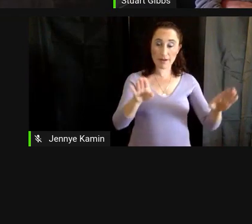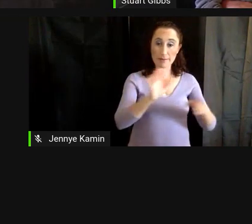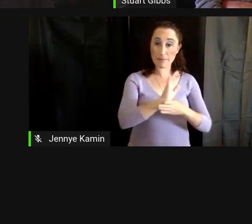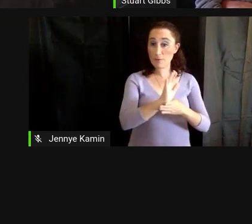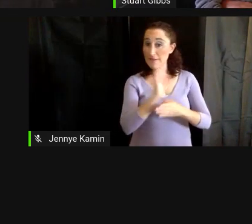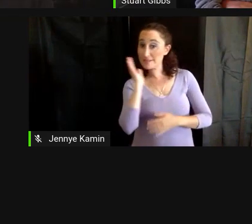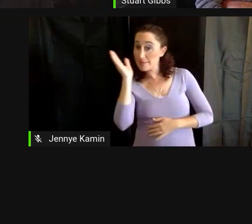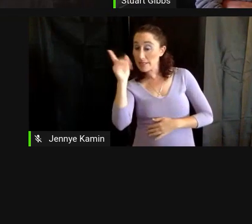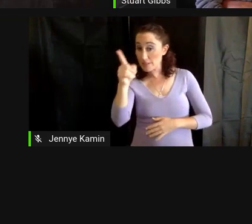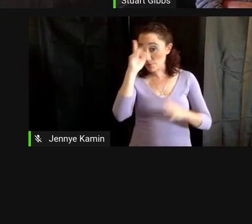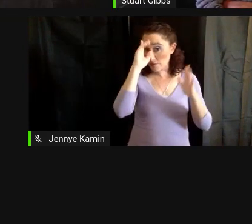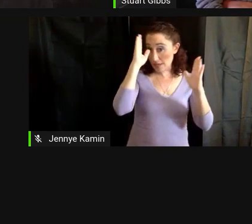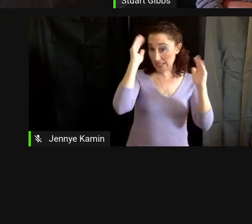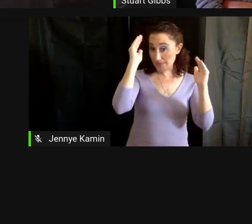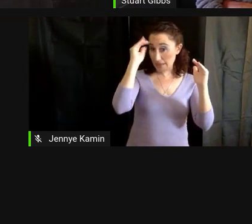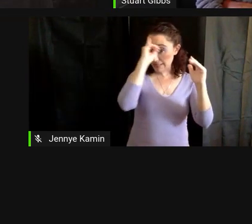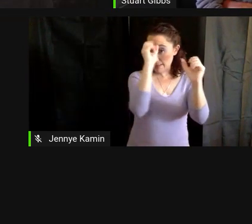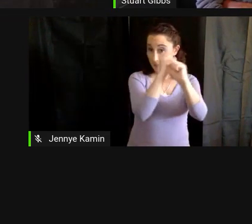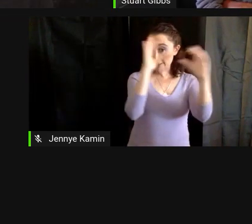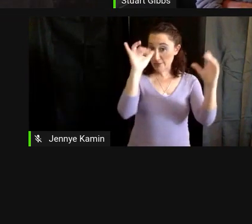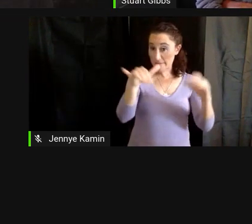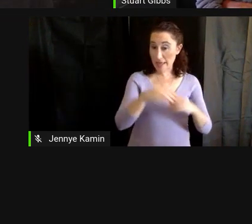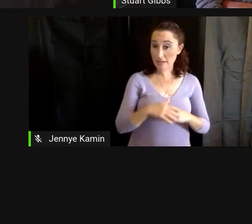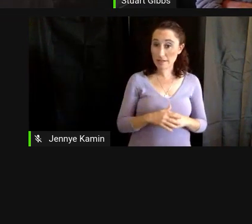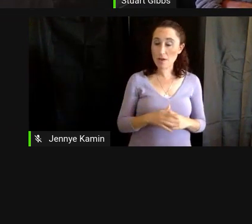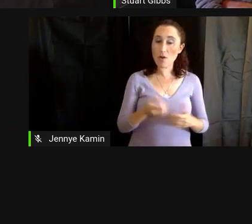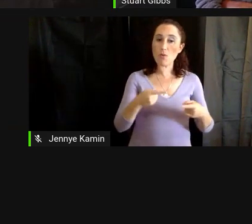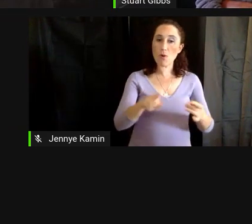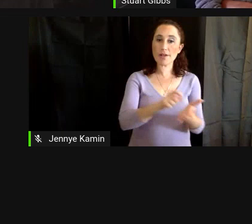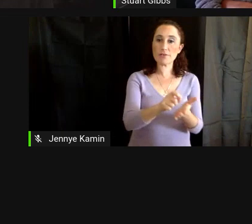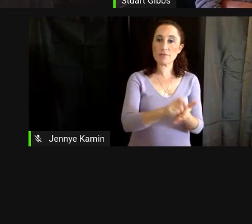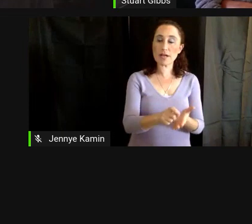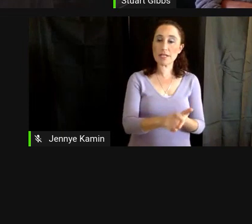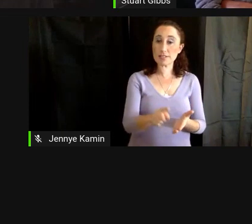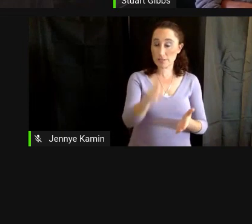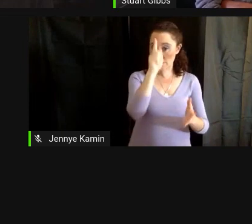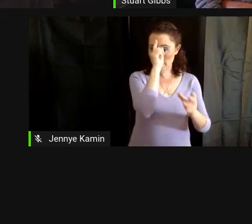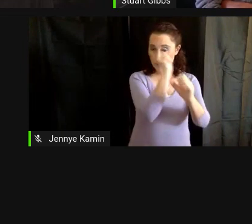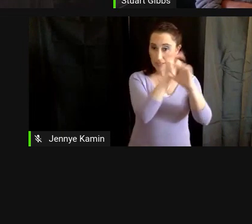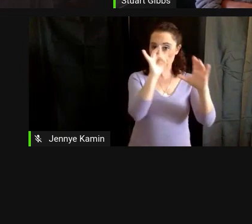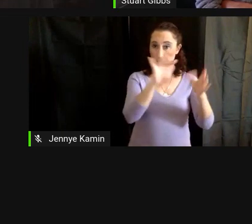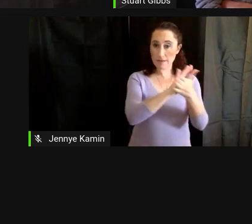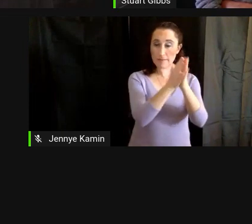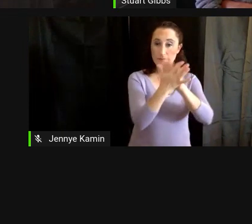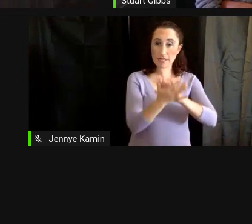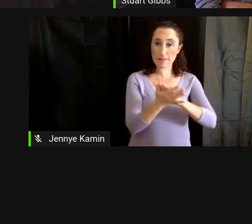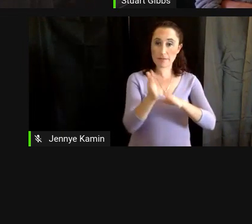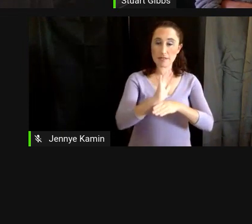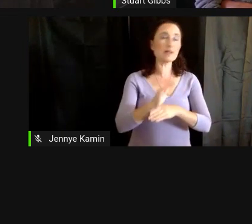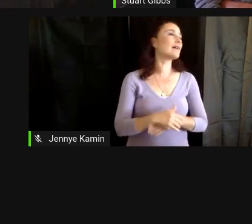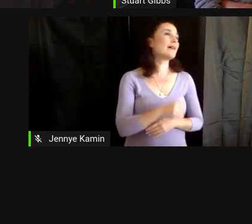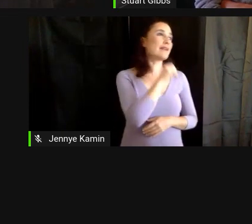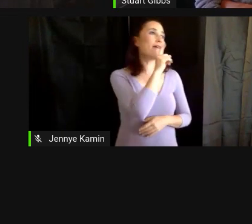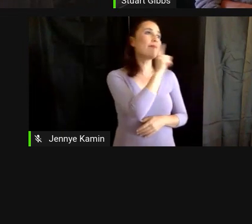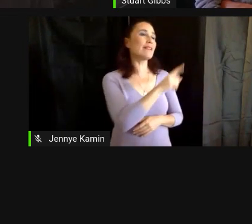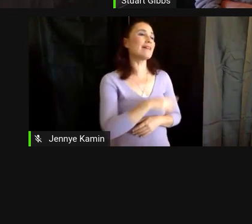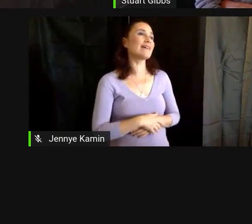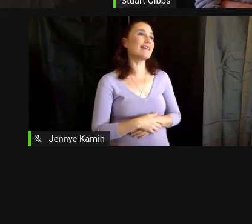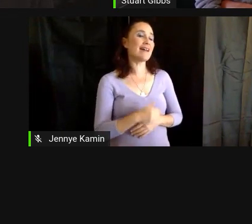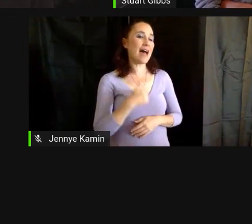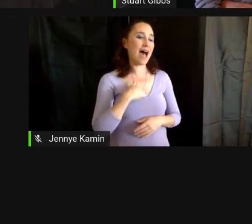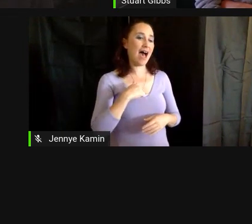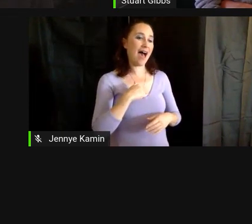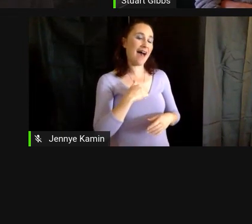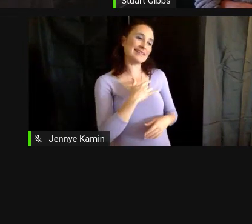one day? Do you think about it cinematically as you're writing the scenes? Not really. I've always been more of a